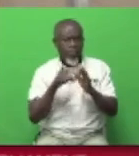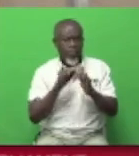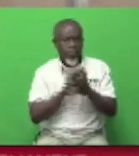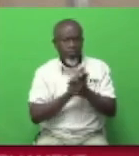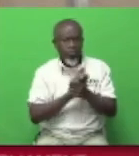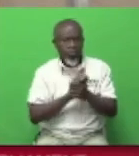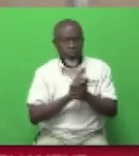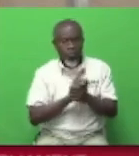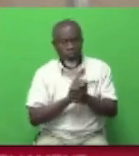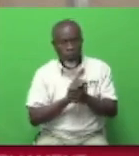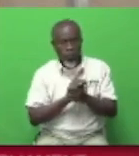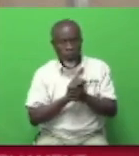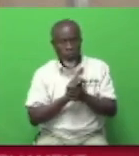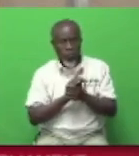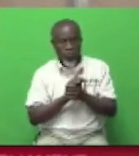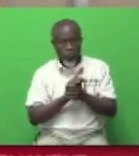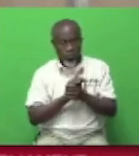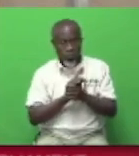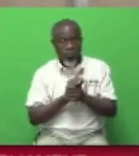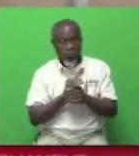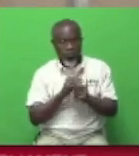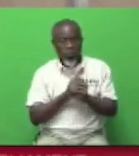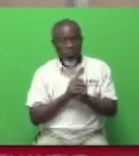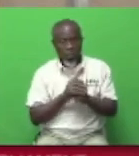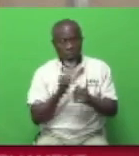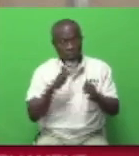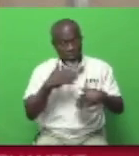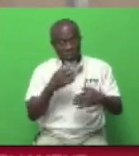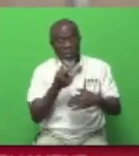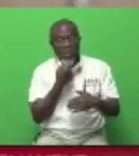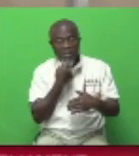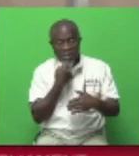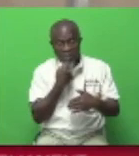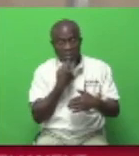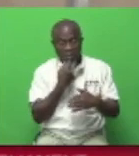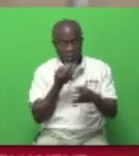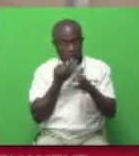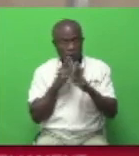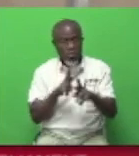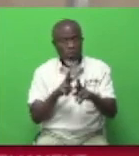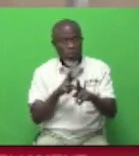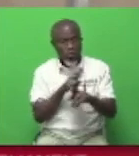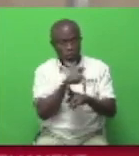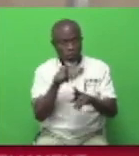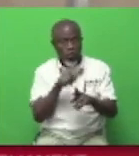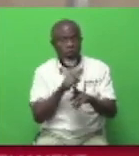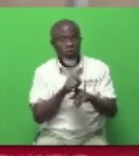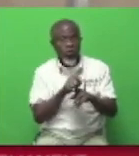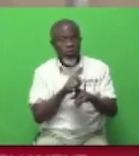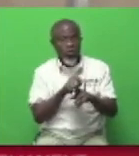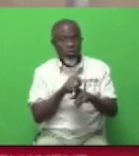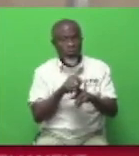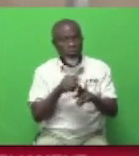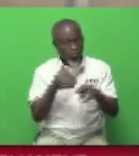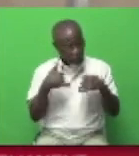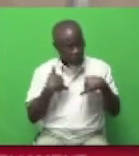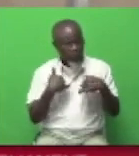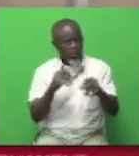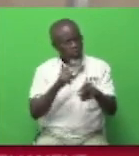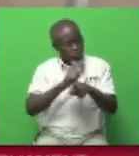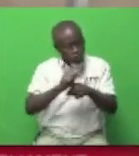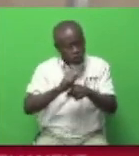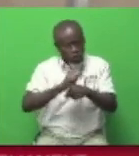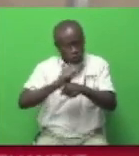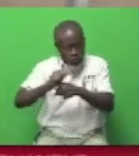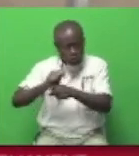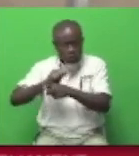The anti-terrorism unit, Mr. Vice President, I'm pleased to report to the people of Trinidad and Tobago ago, carried out training with several entities